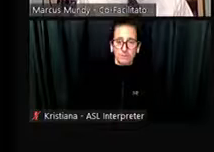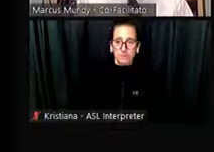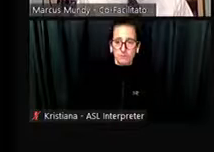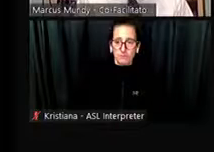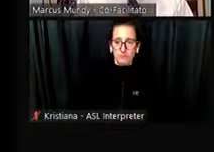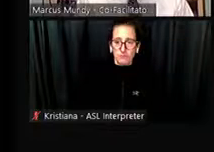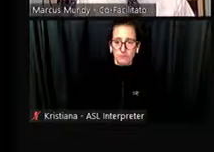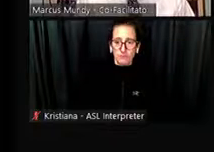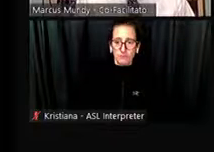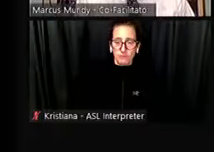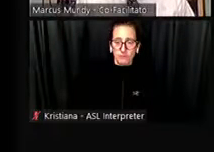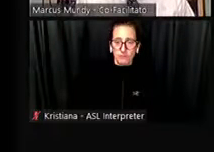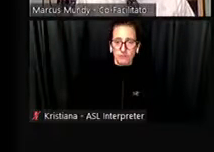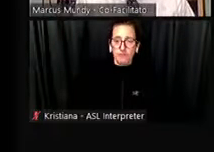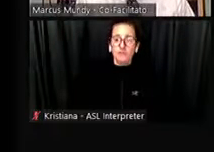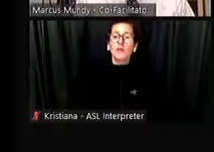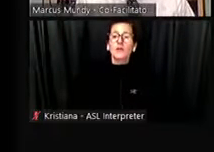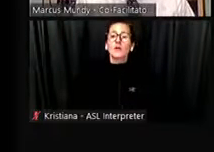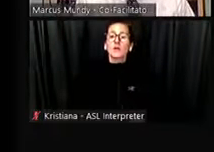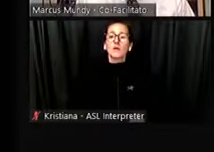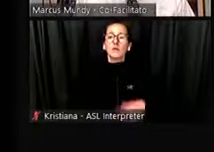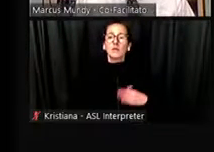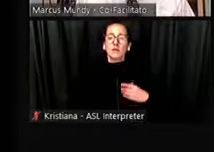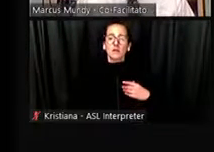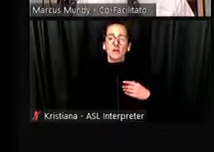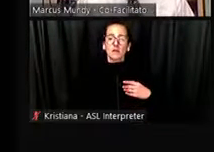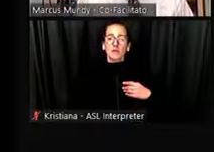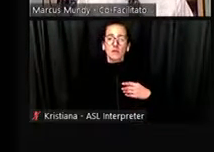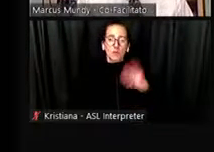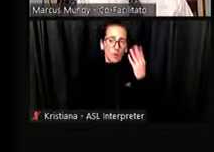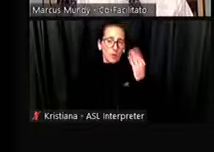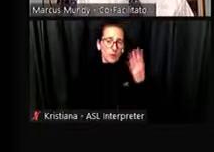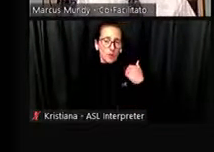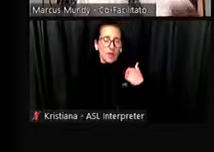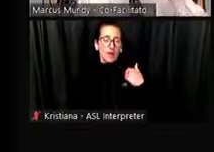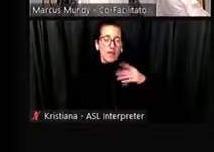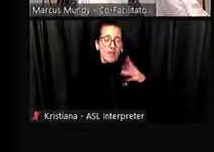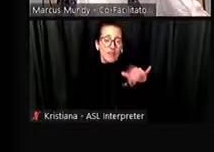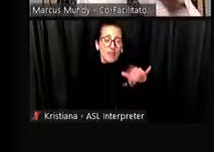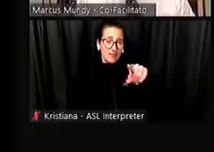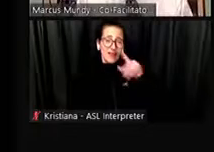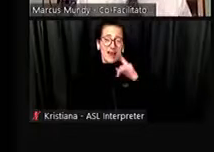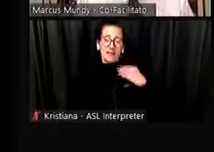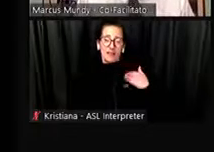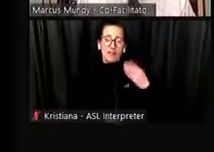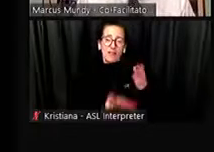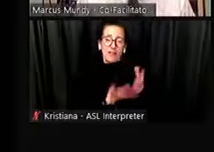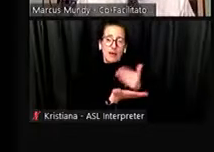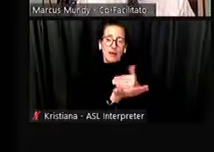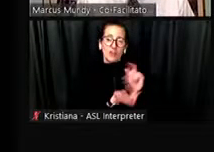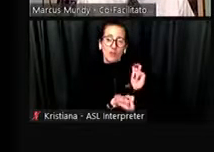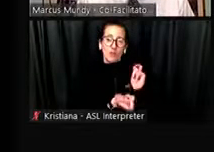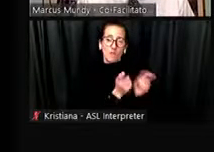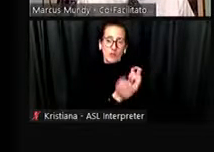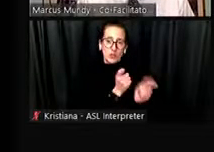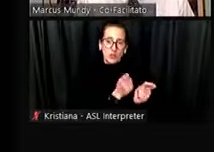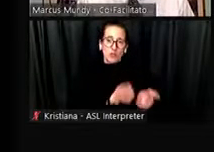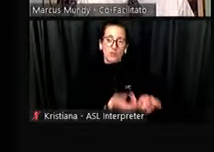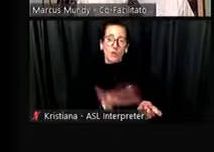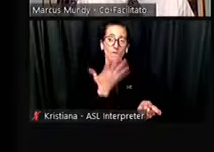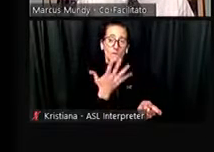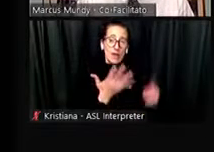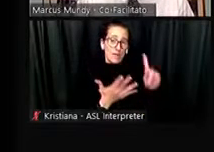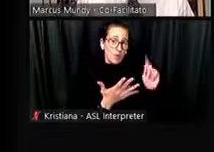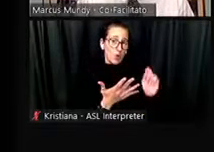Yes, Marcus, and this poll is the budget revision. So it has 5 questions on the functional areas that